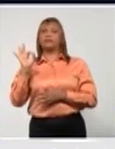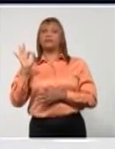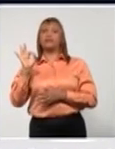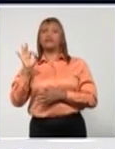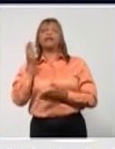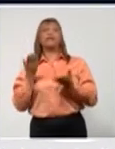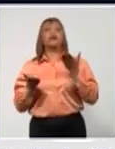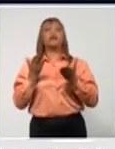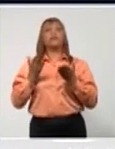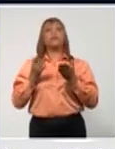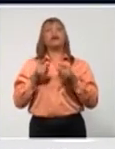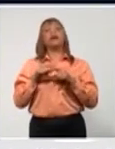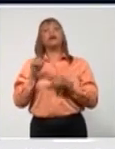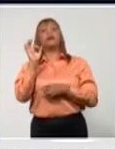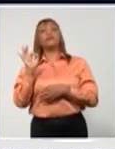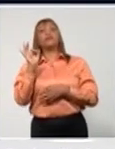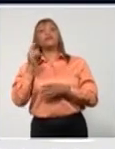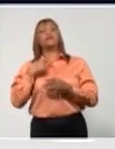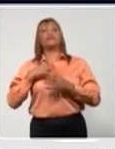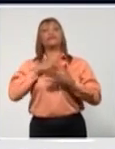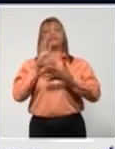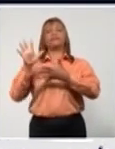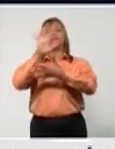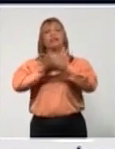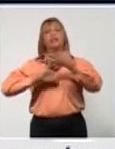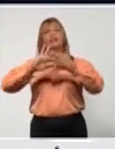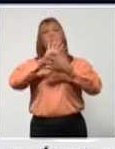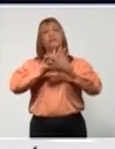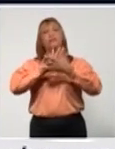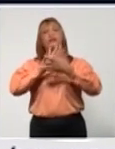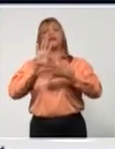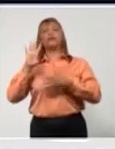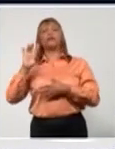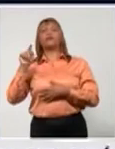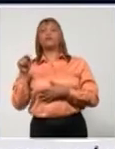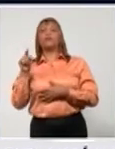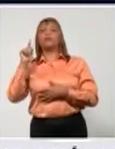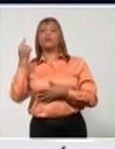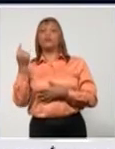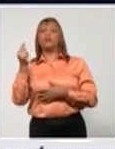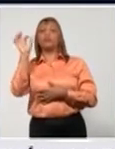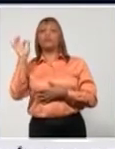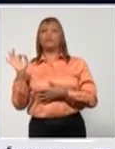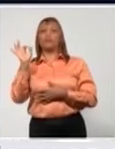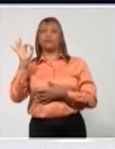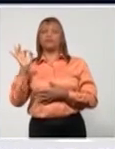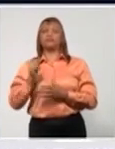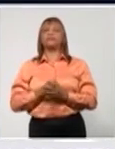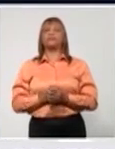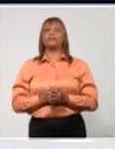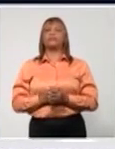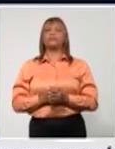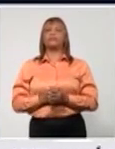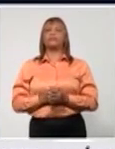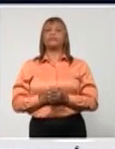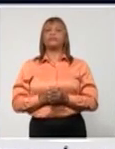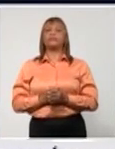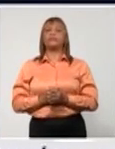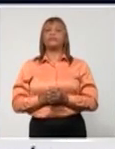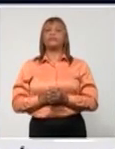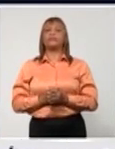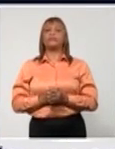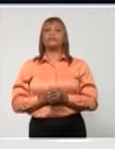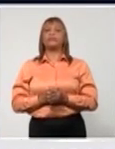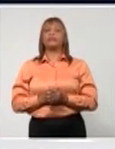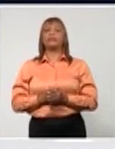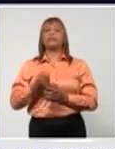for the last 8 days. The total number of COVID-19 deaths, 87, registered in the country remains unchanged